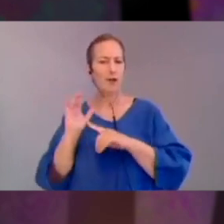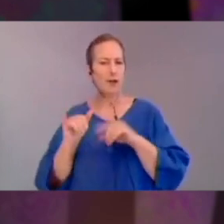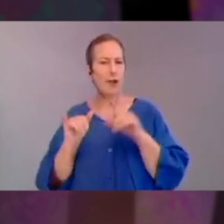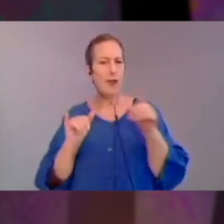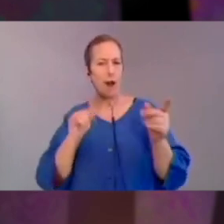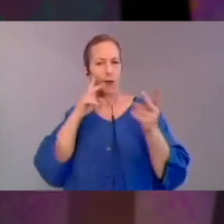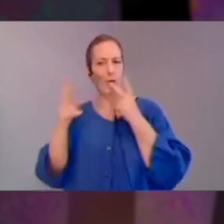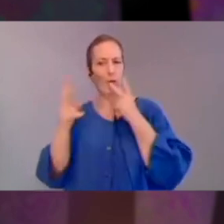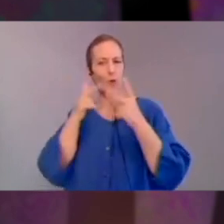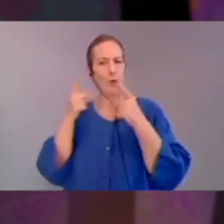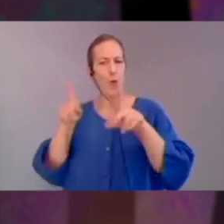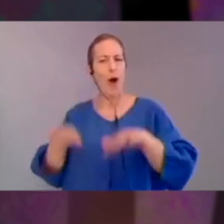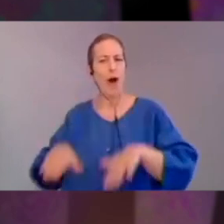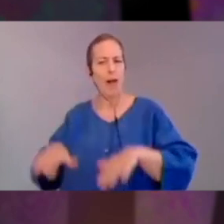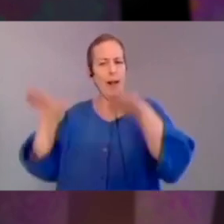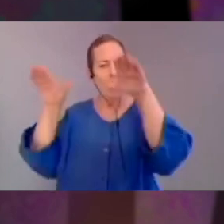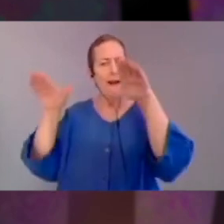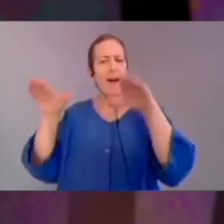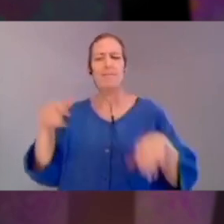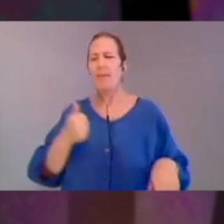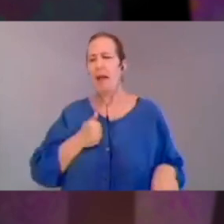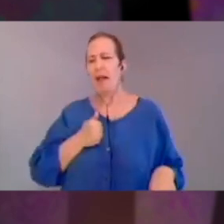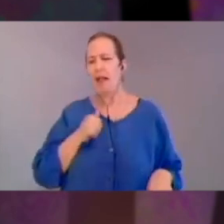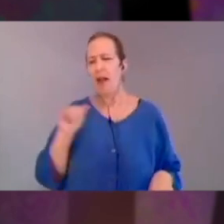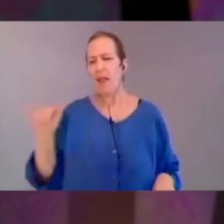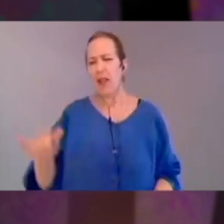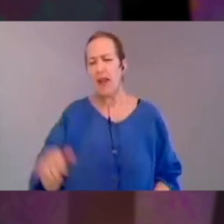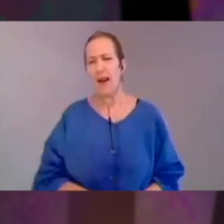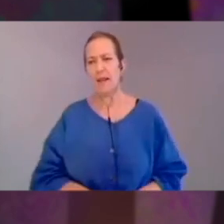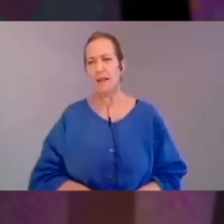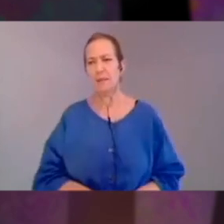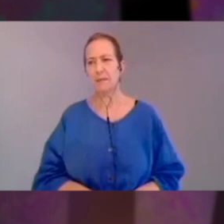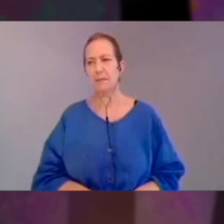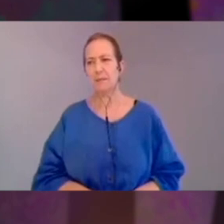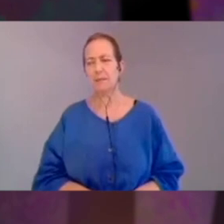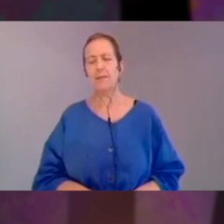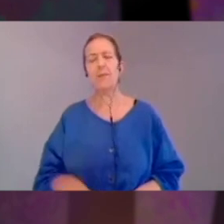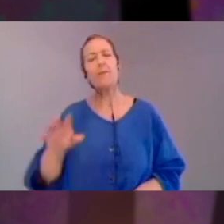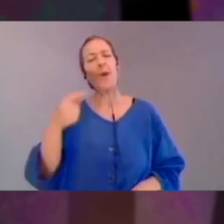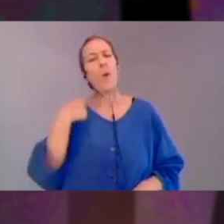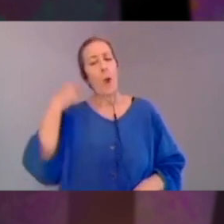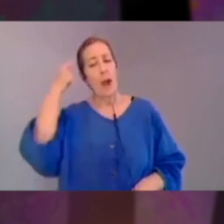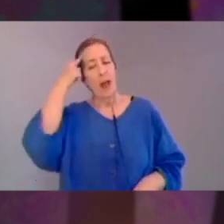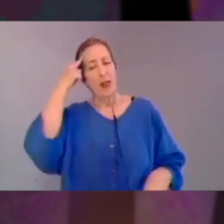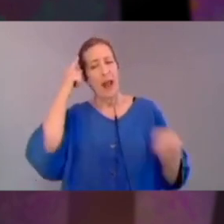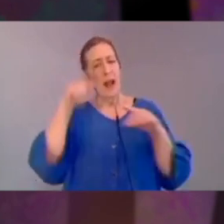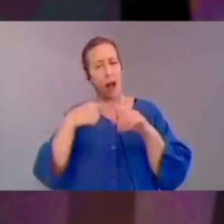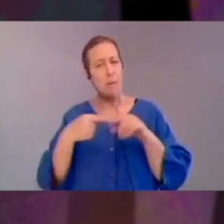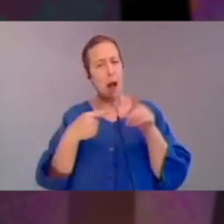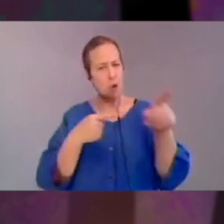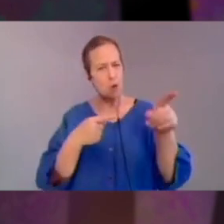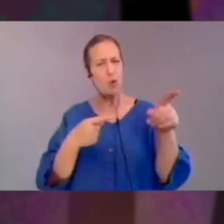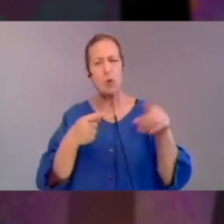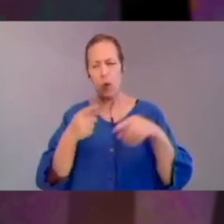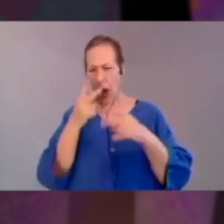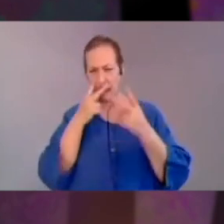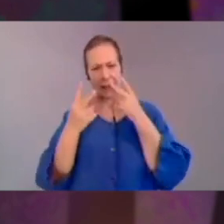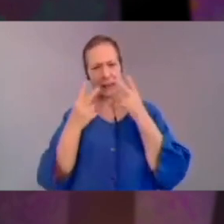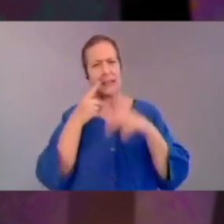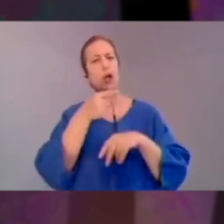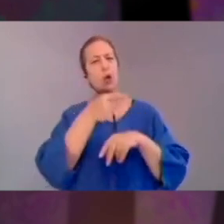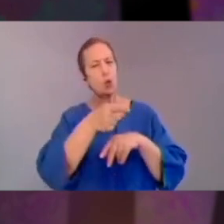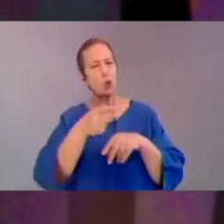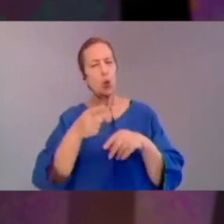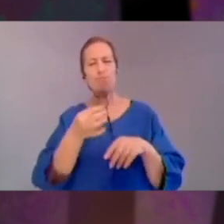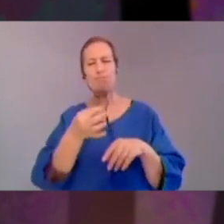I reflect on a lot when I think about you is a really skillful way of navigating difference. And I think that goes right